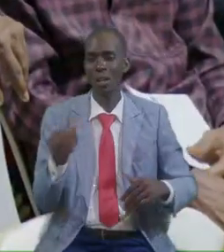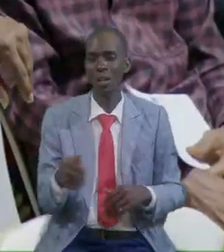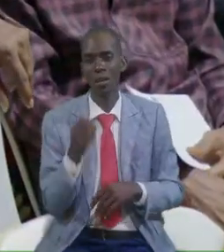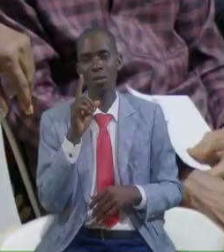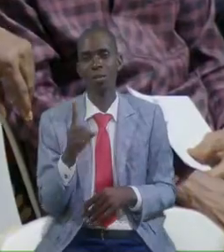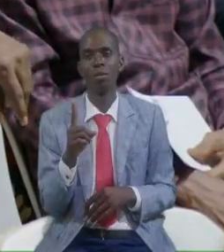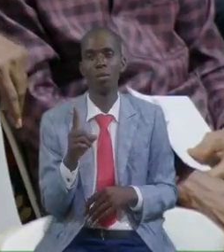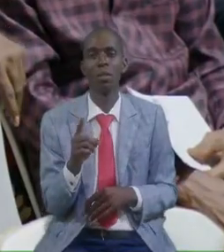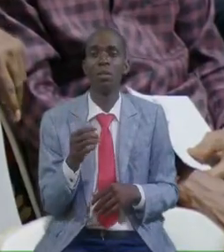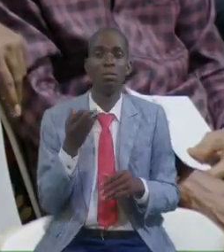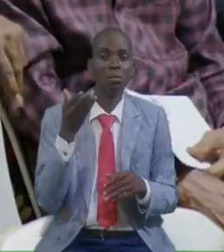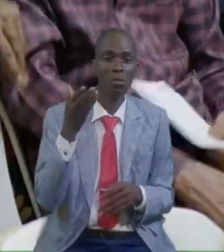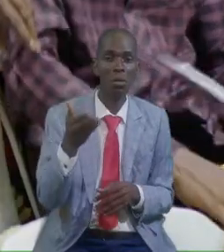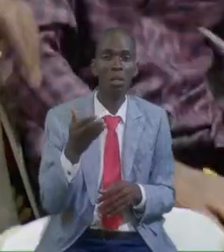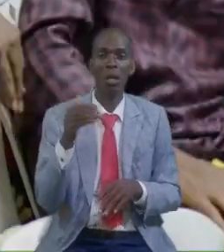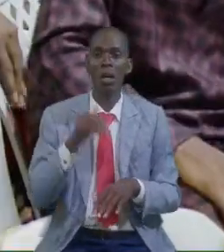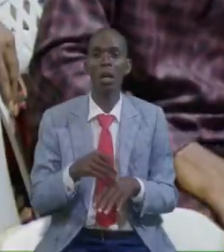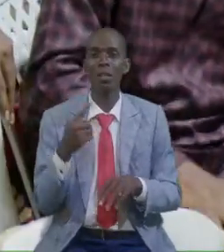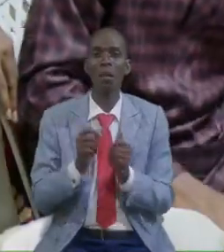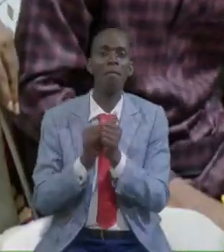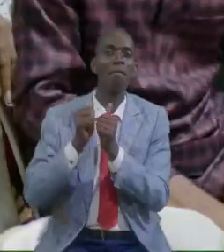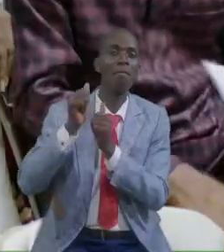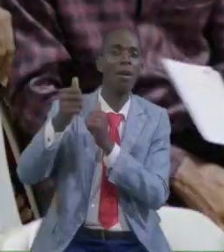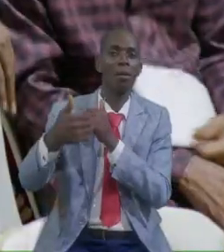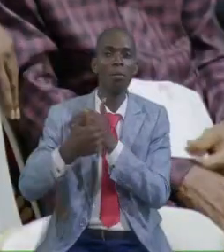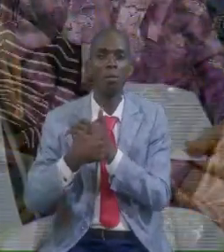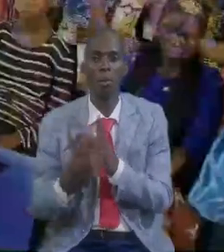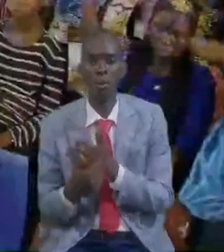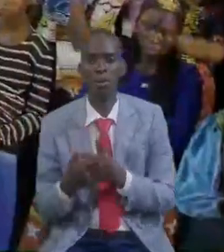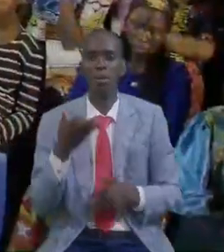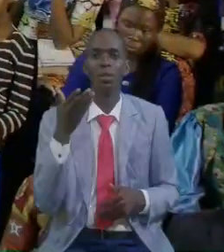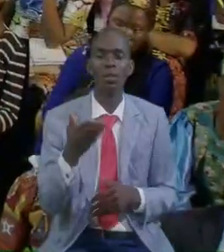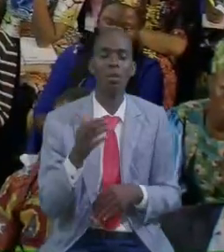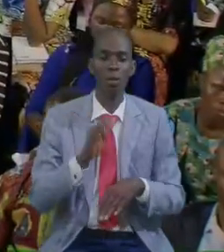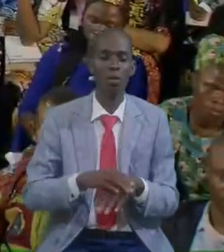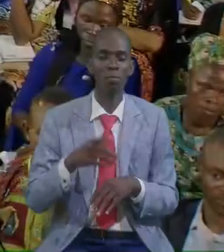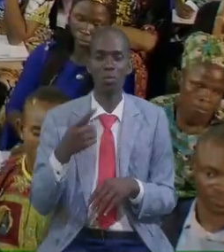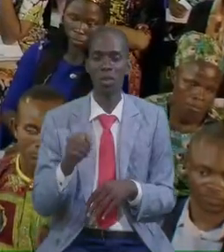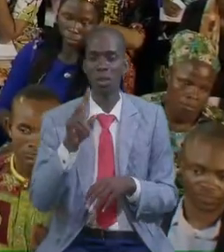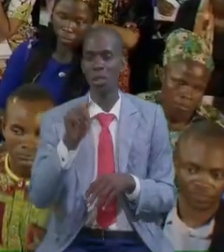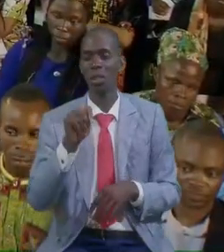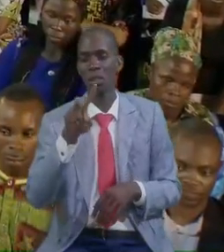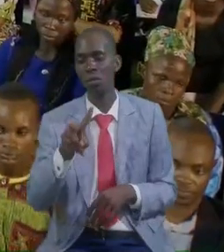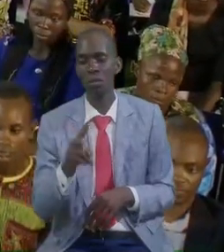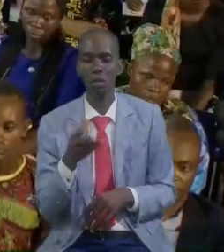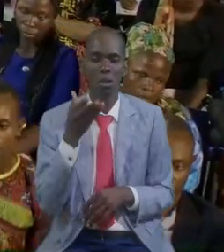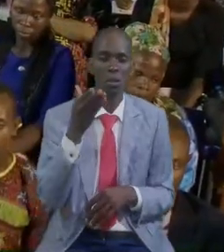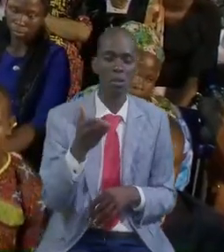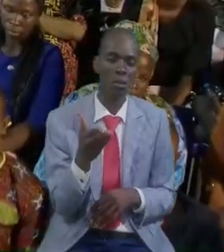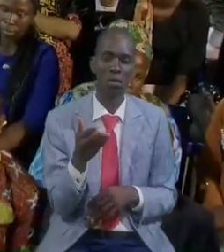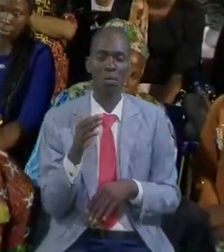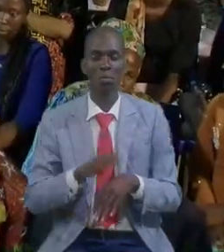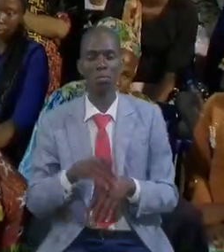over there at the far back, over there on the radio, over there on television,